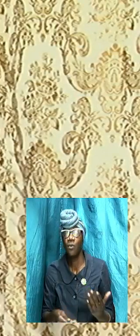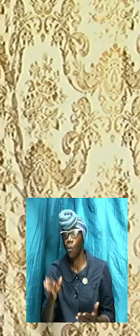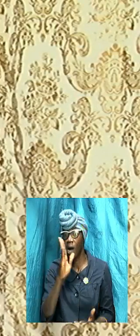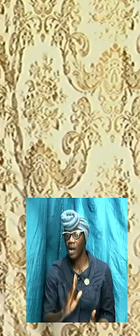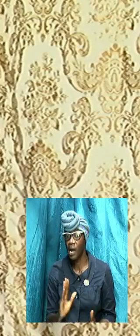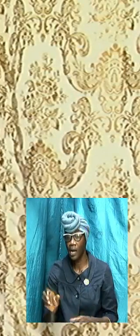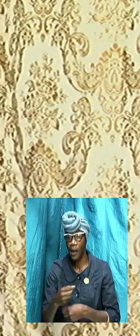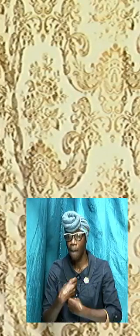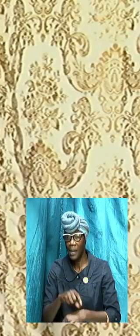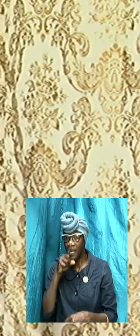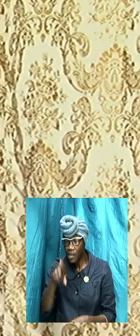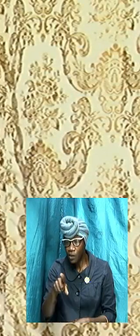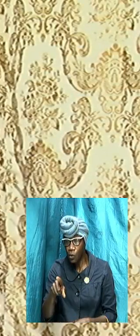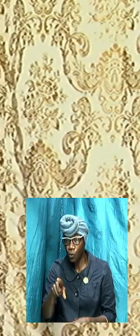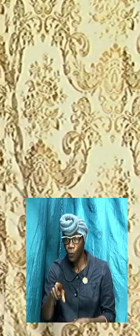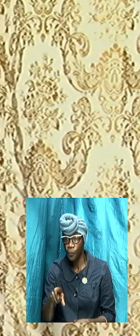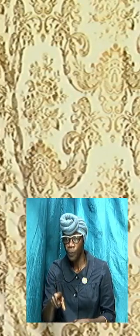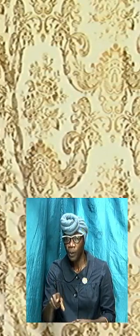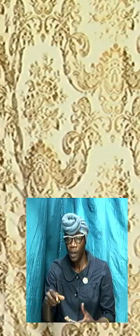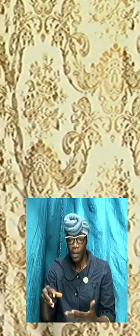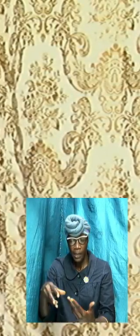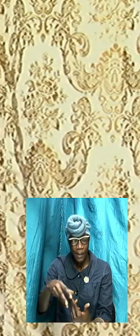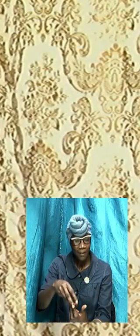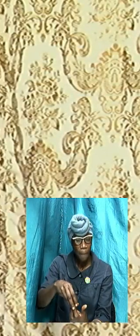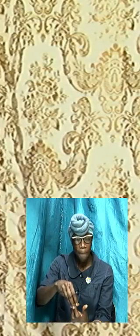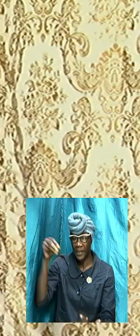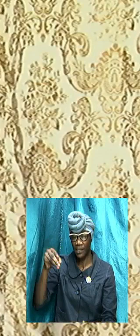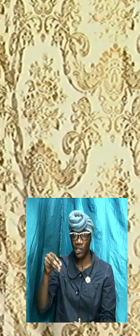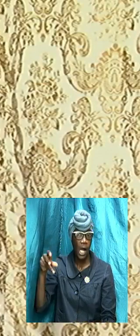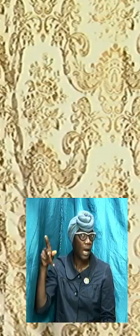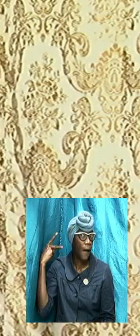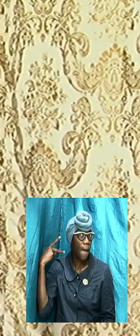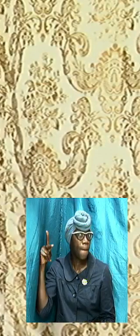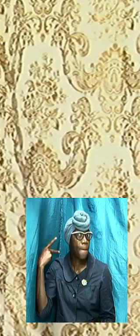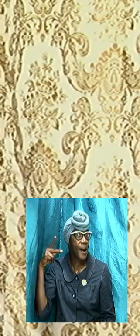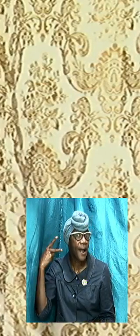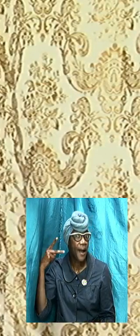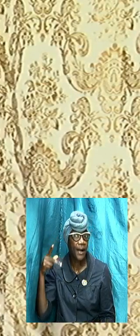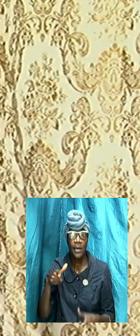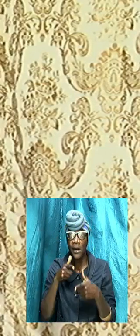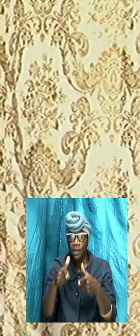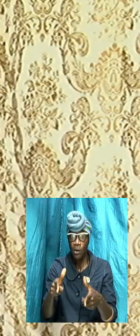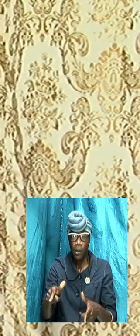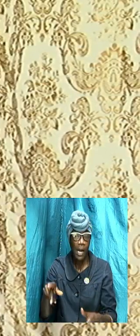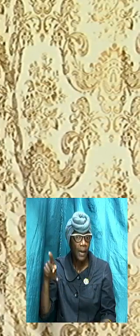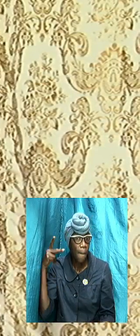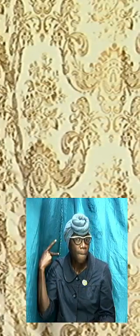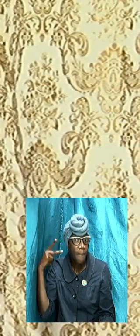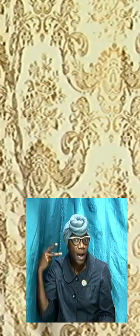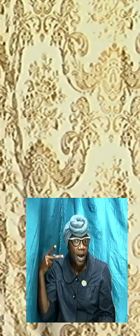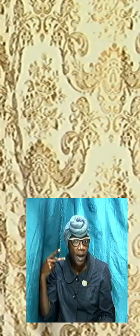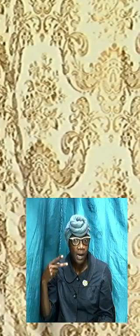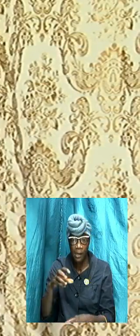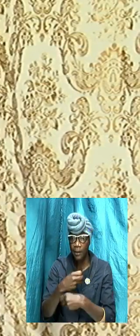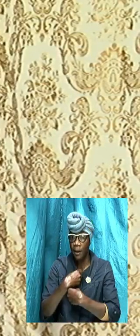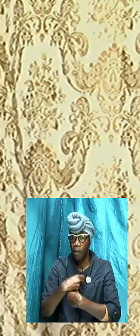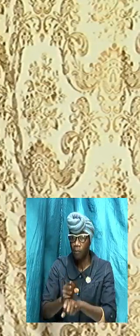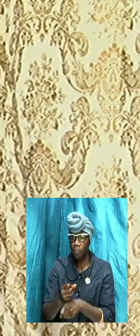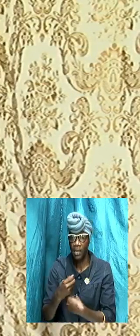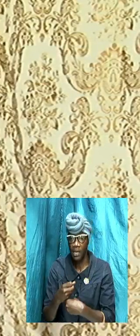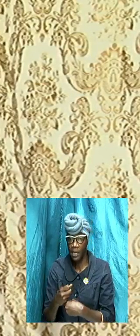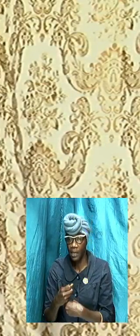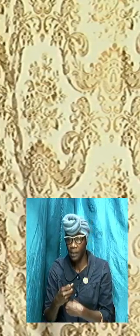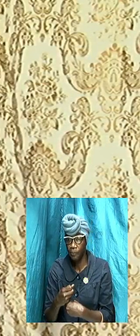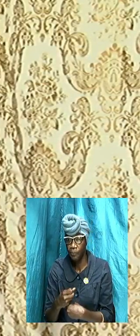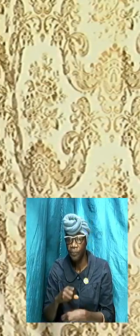a valuable pearl. Amen. Praise God. We look at the fact that how the pearl was made. Look at the fact that grain of